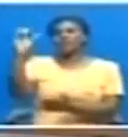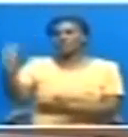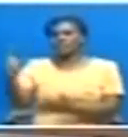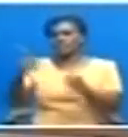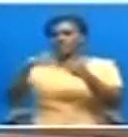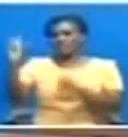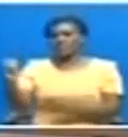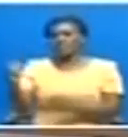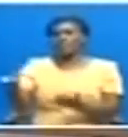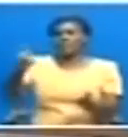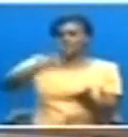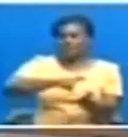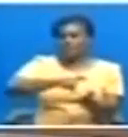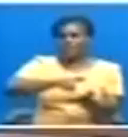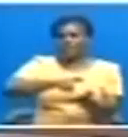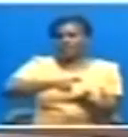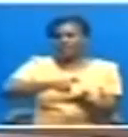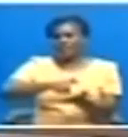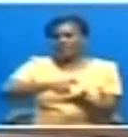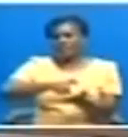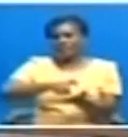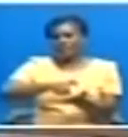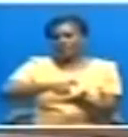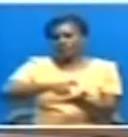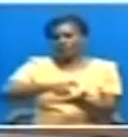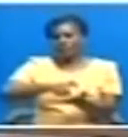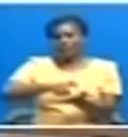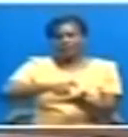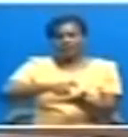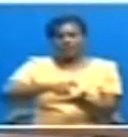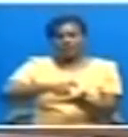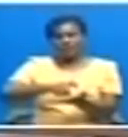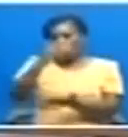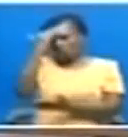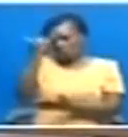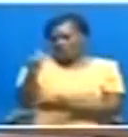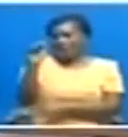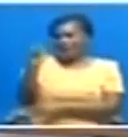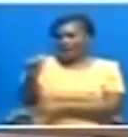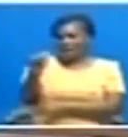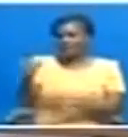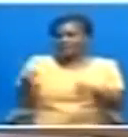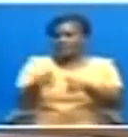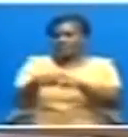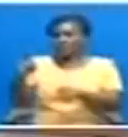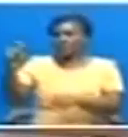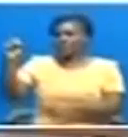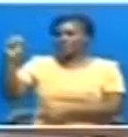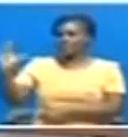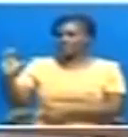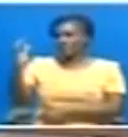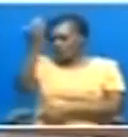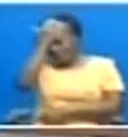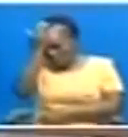to 60% salary increment. George Kweyu says, asks us, actually, why don't you ask the same about TSC obeying the court